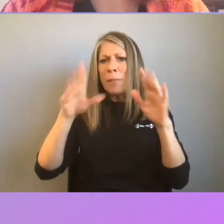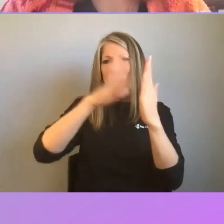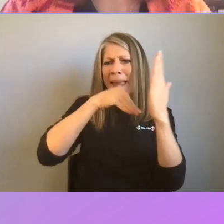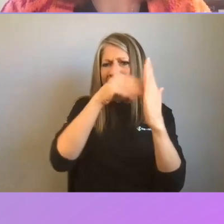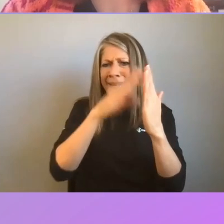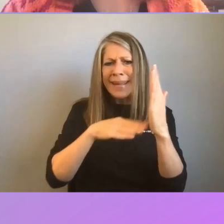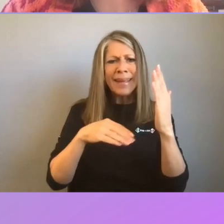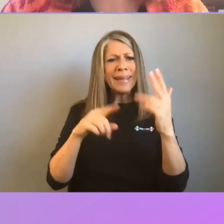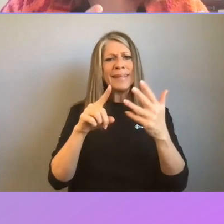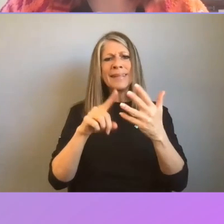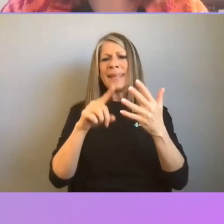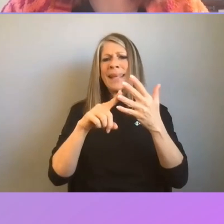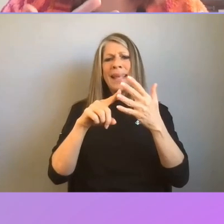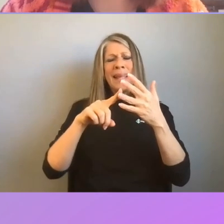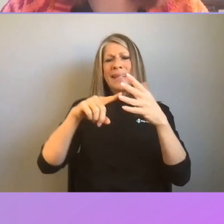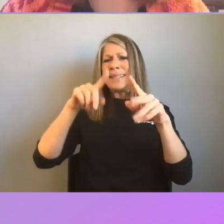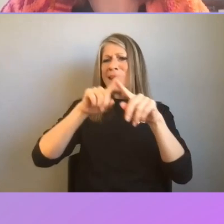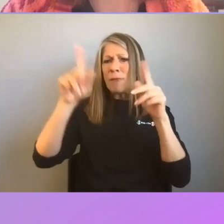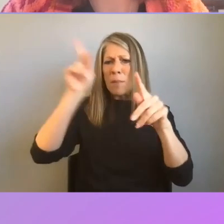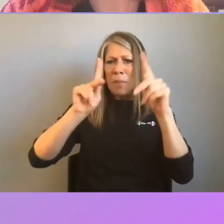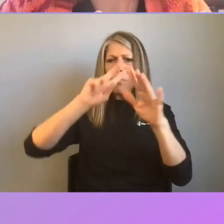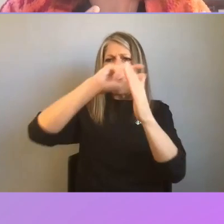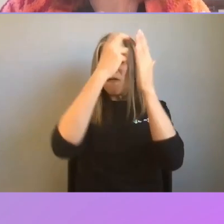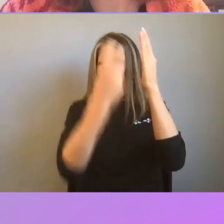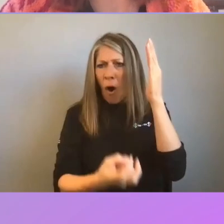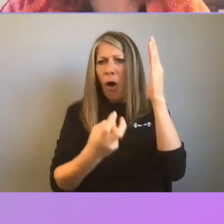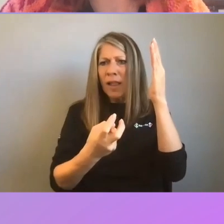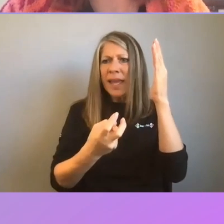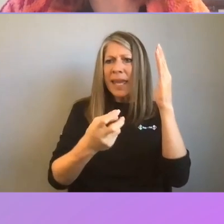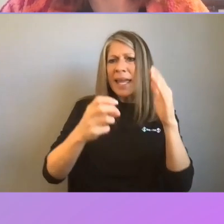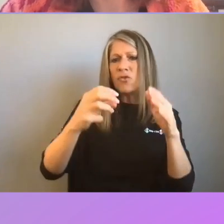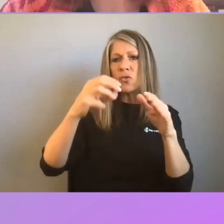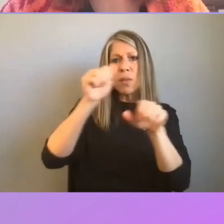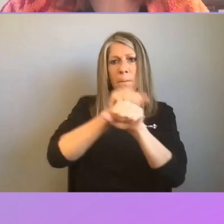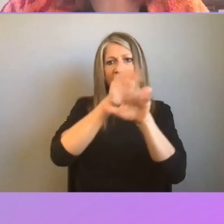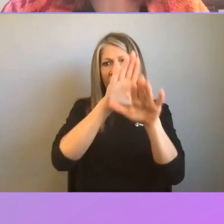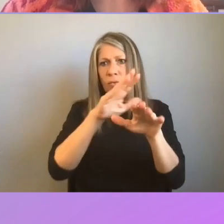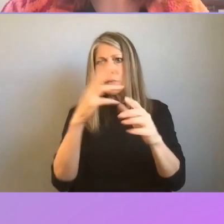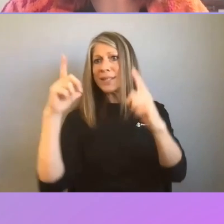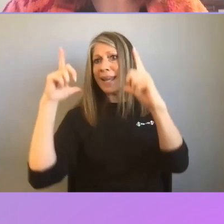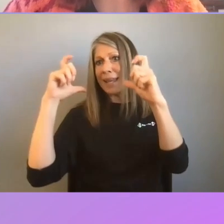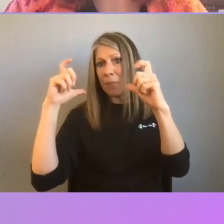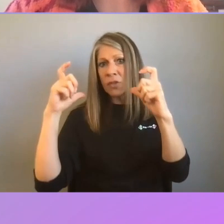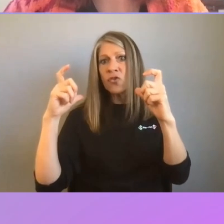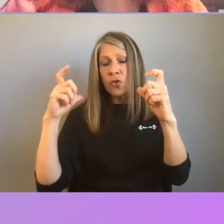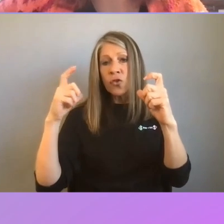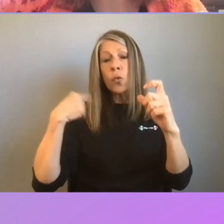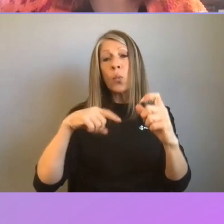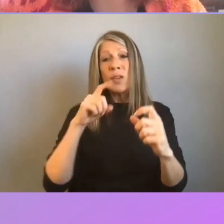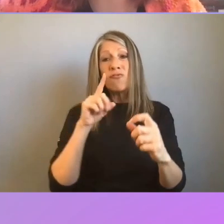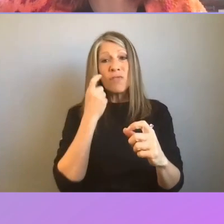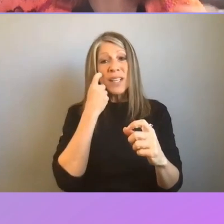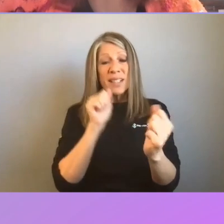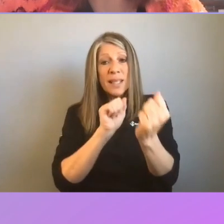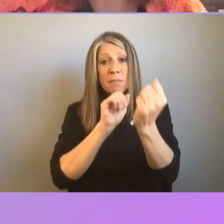had tourists falling into Mount Vesuvius after taking selfies. And we've recently encountered a